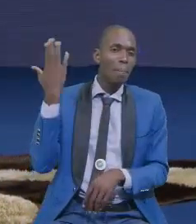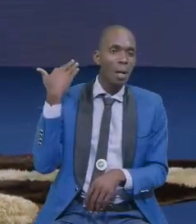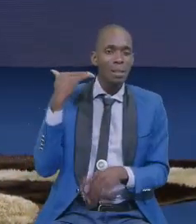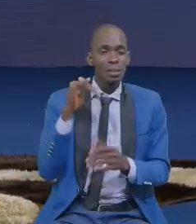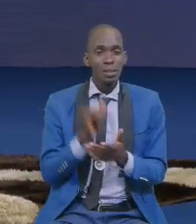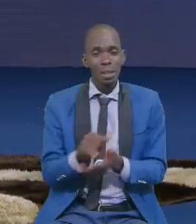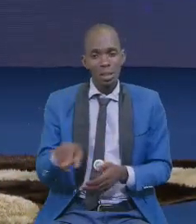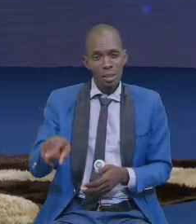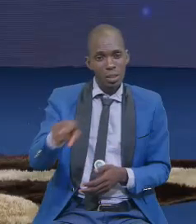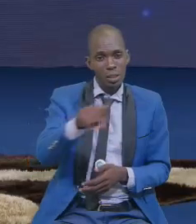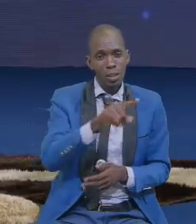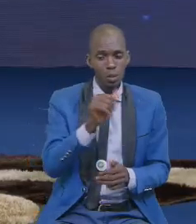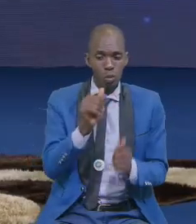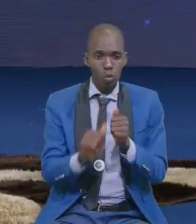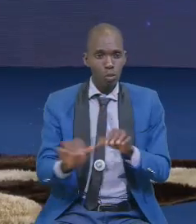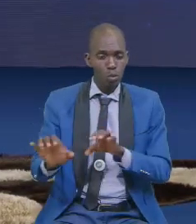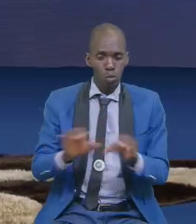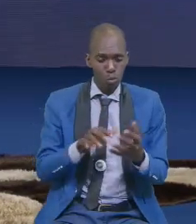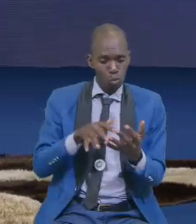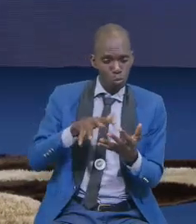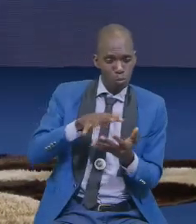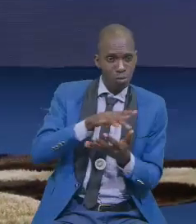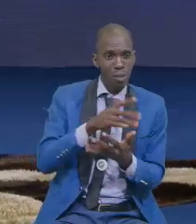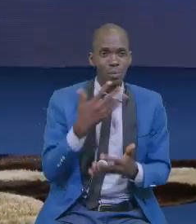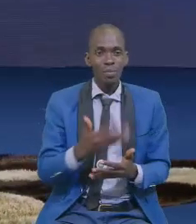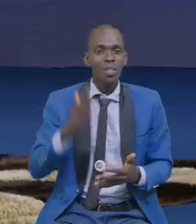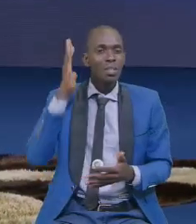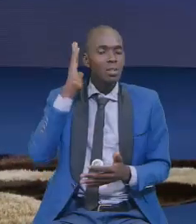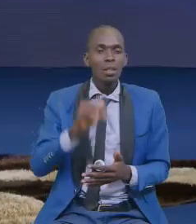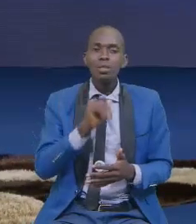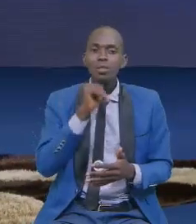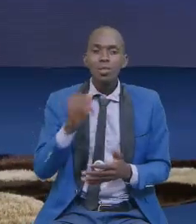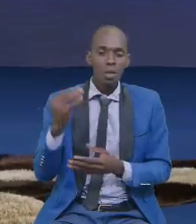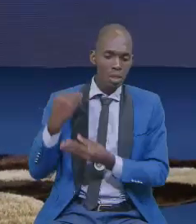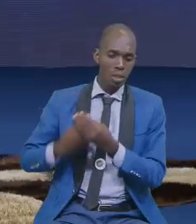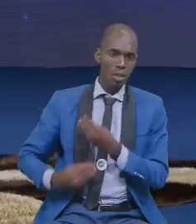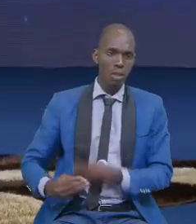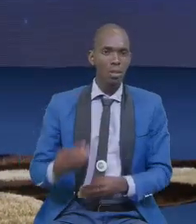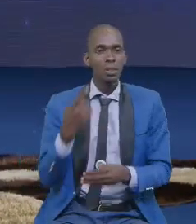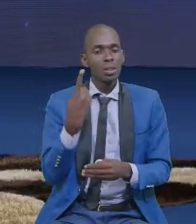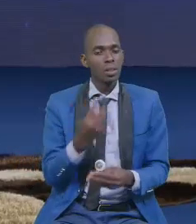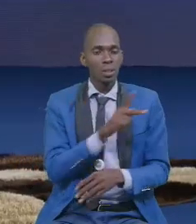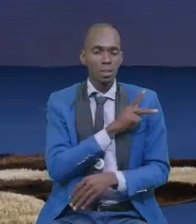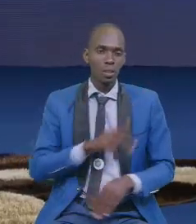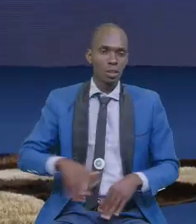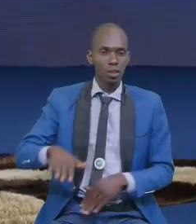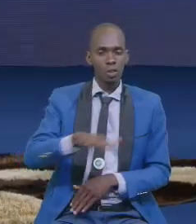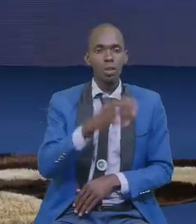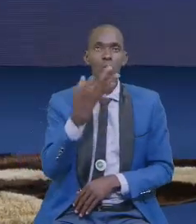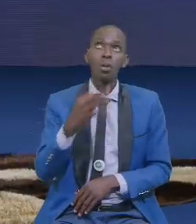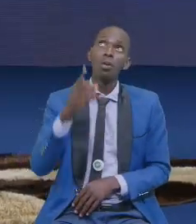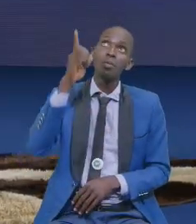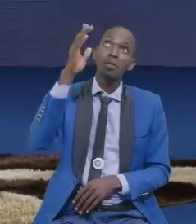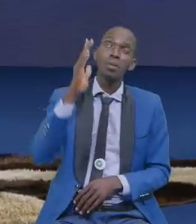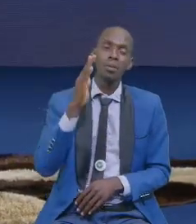they which do such things shall not inherit the kingdom of God.